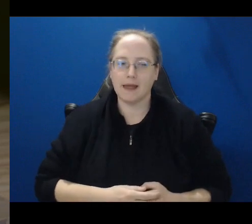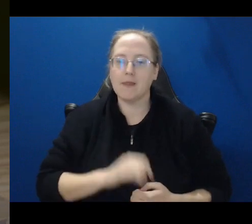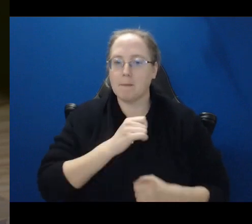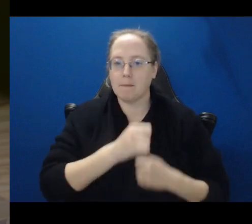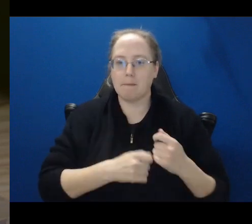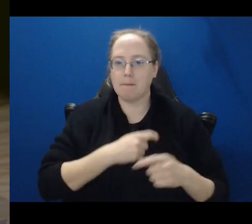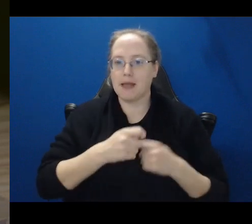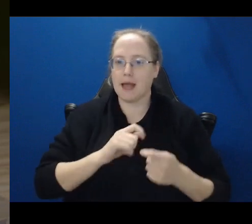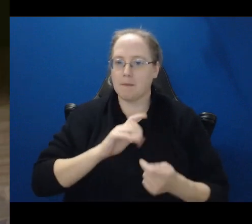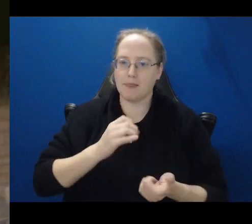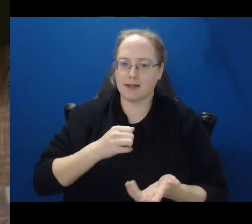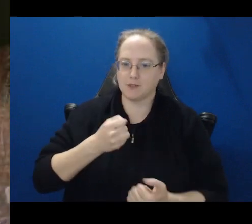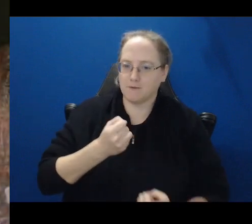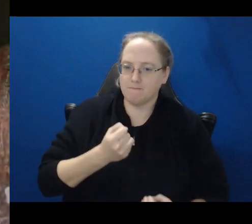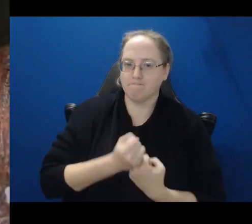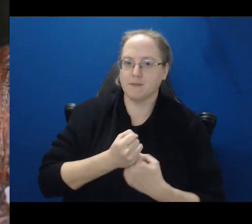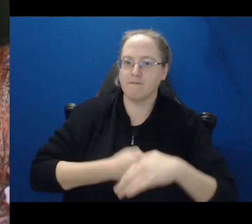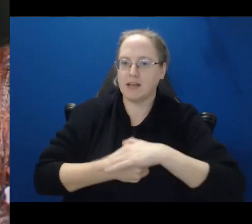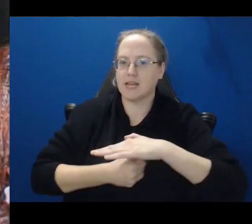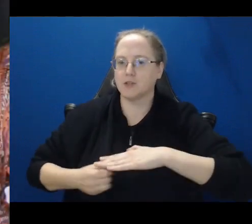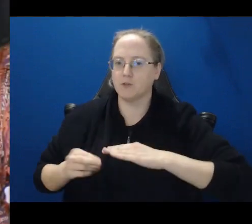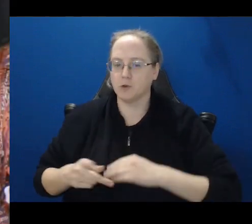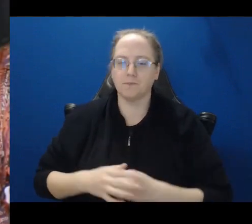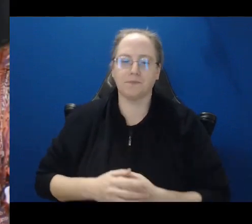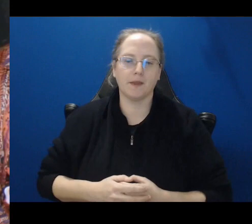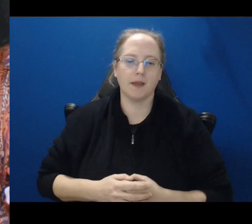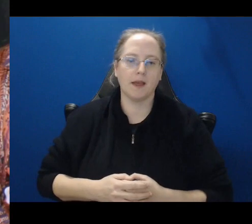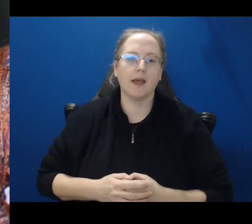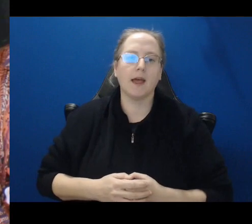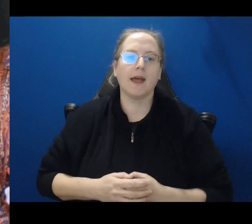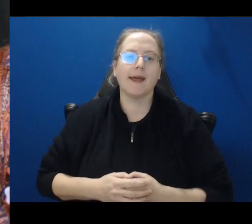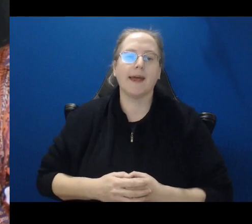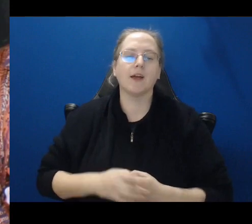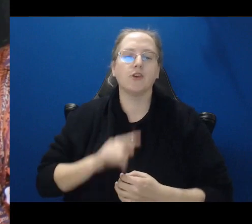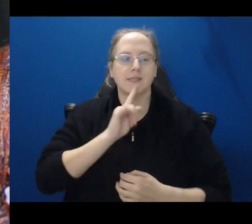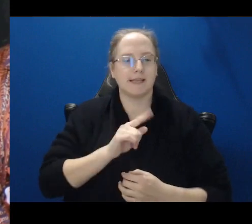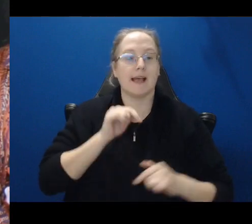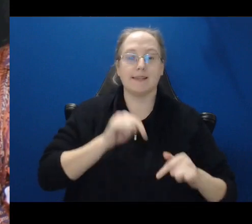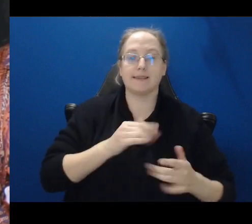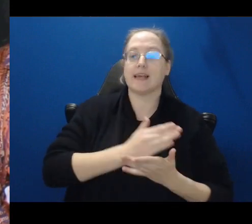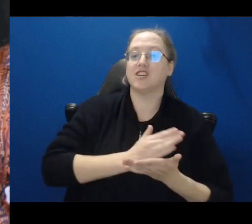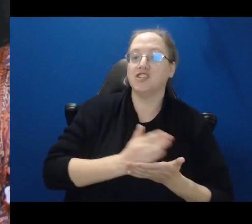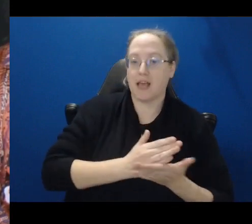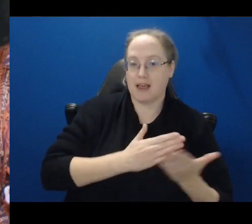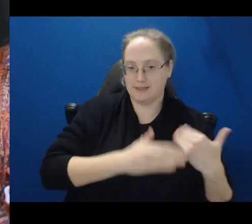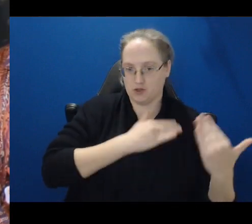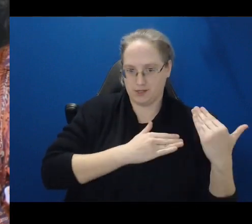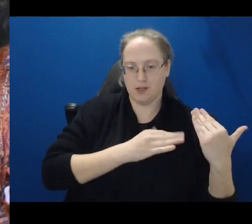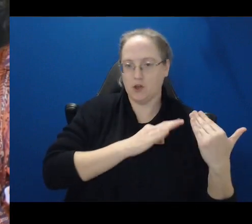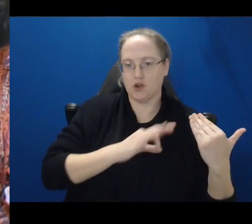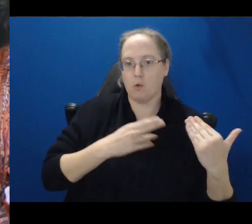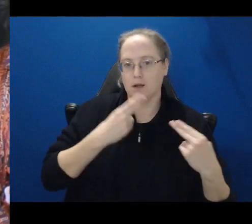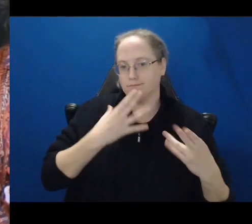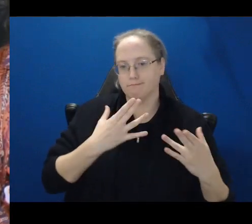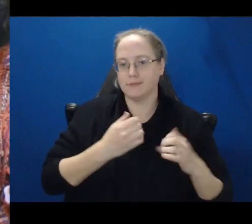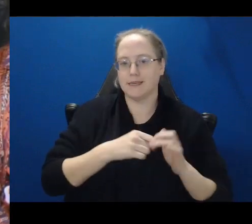you. And Judy, your statement was, it's a shared history and no one gets away with it. So